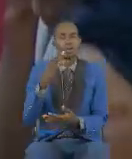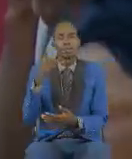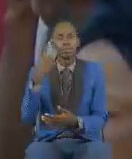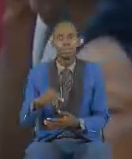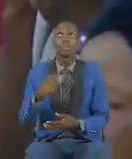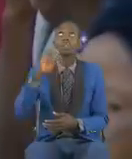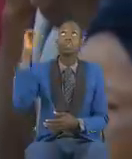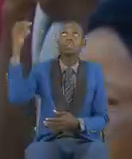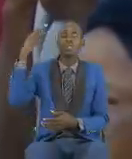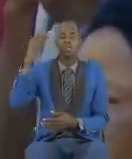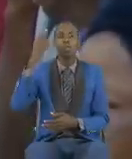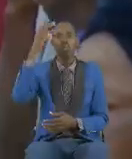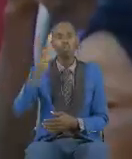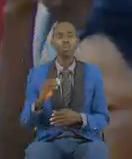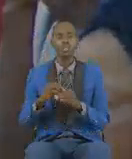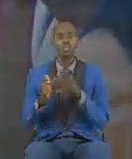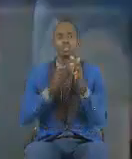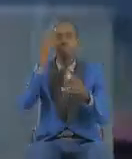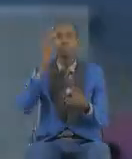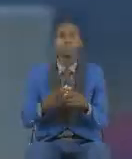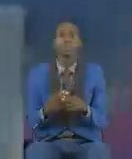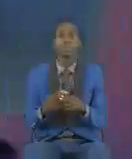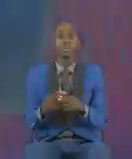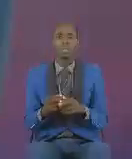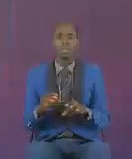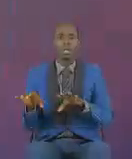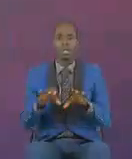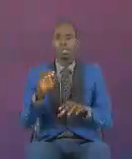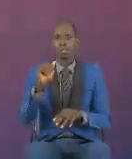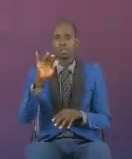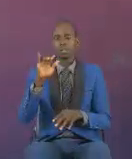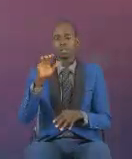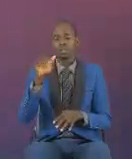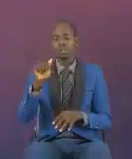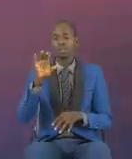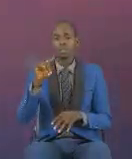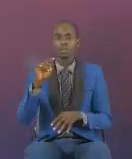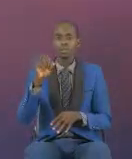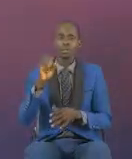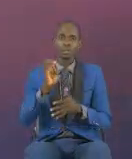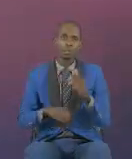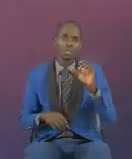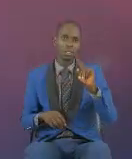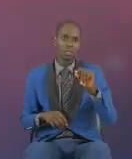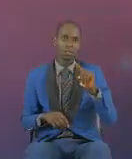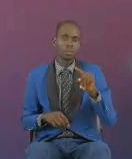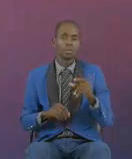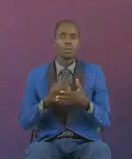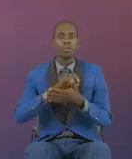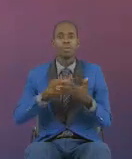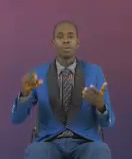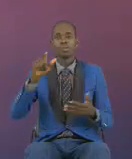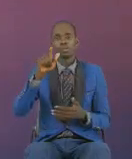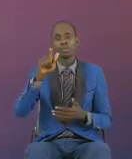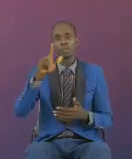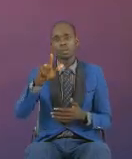Jesus' name. Amen. Acts chapter 11, Verse